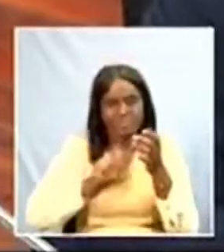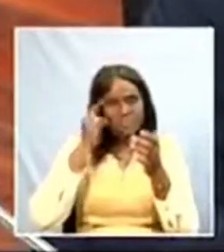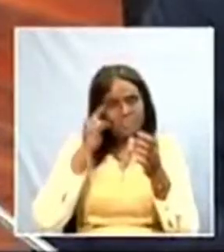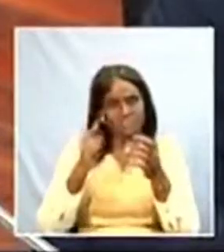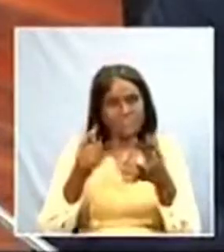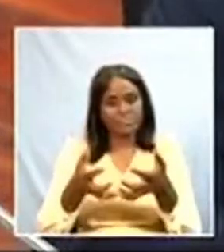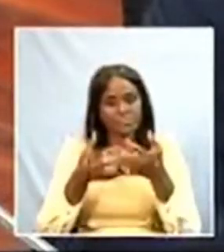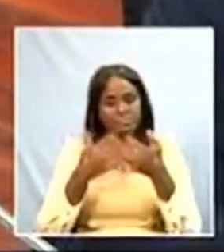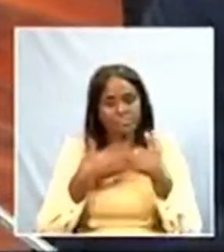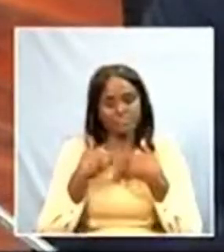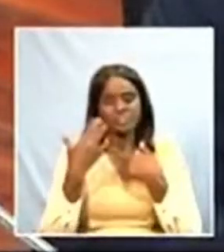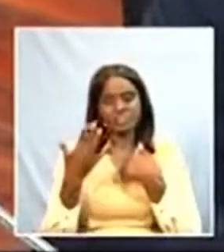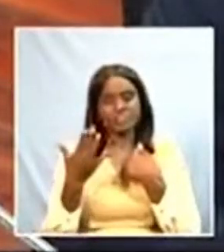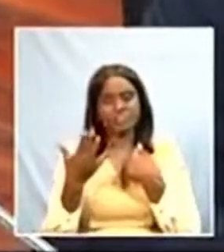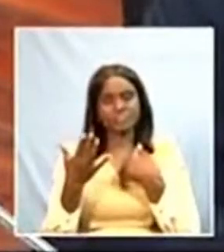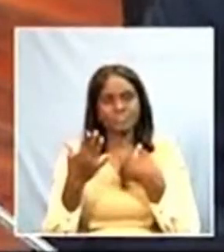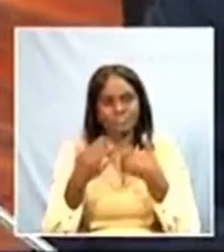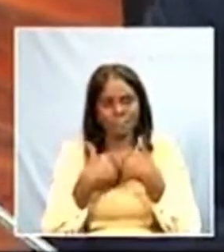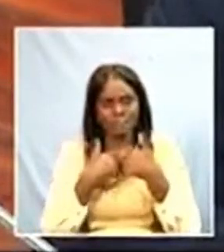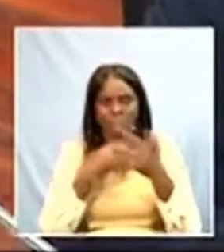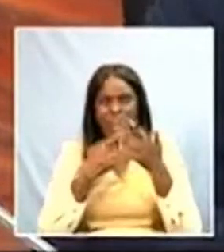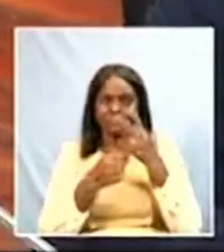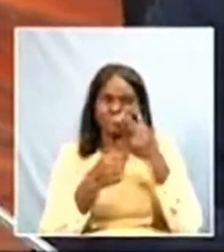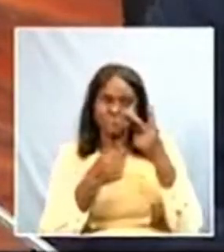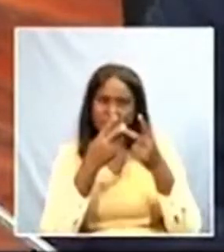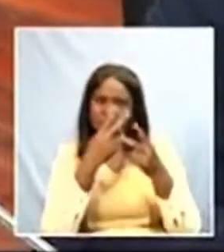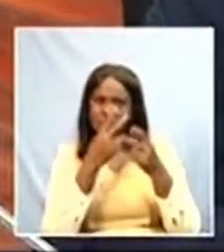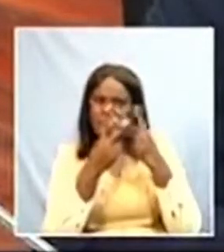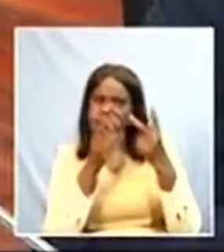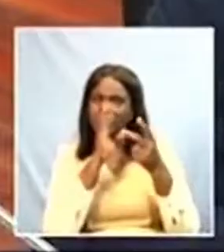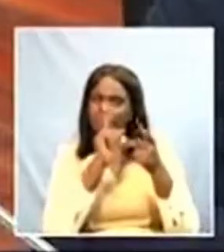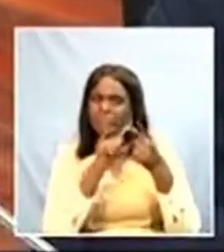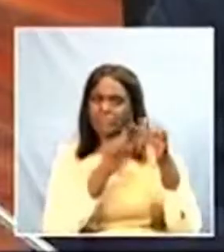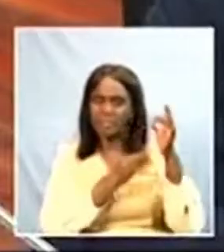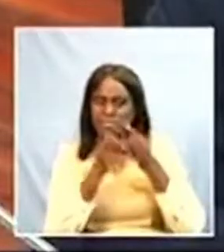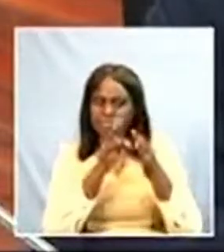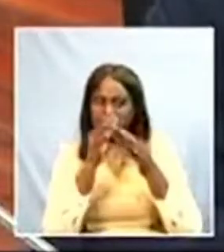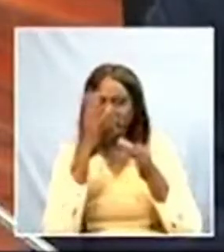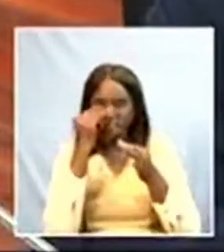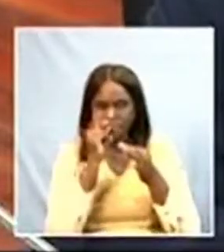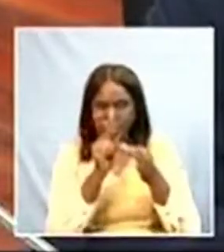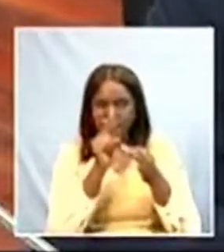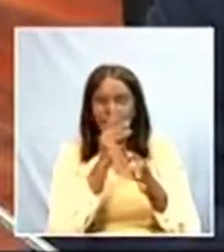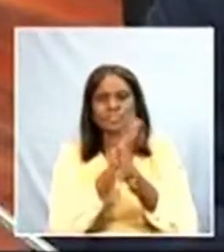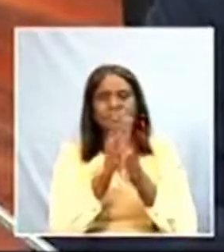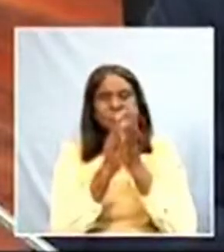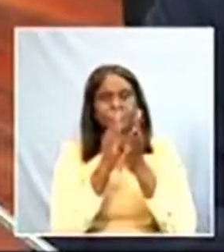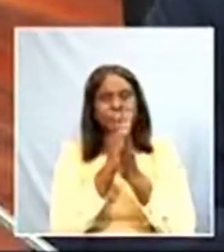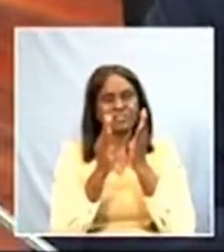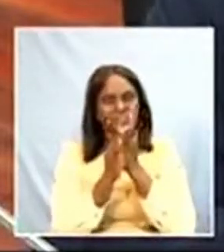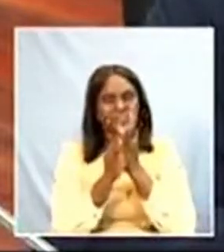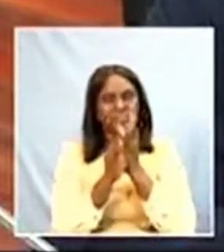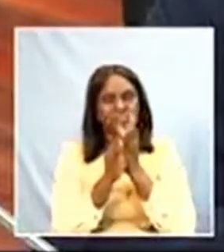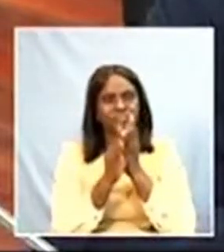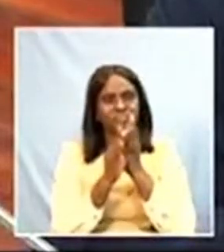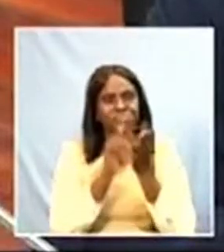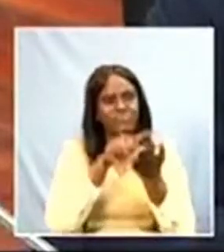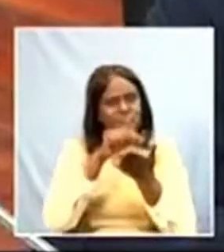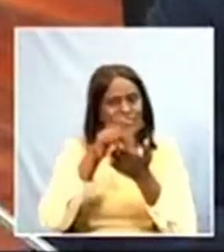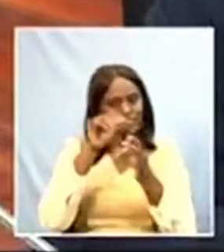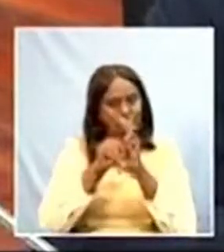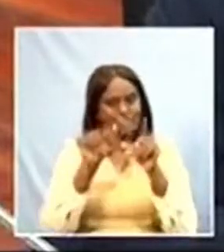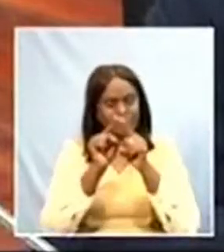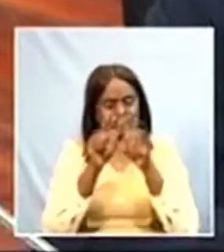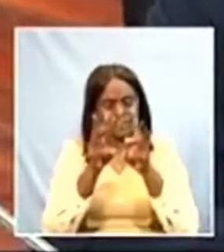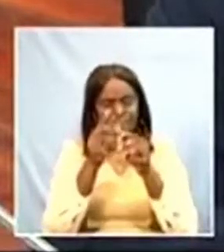engineer has overlooked to explain as to why the contract was paid in such a